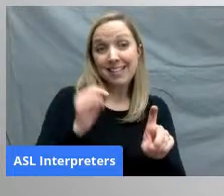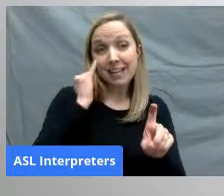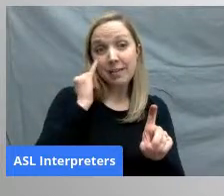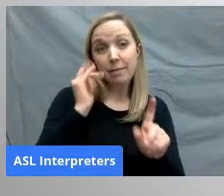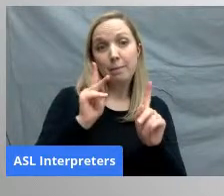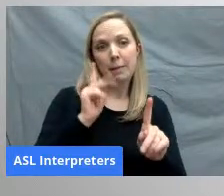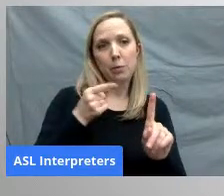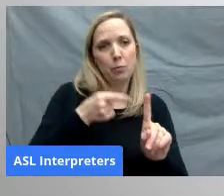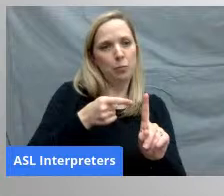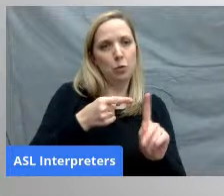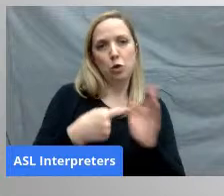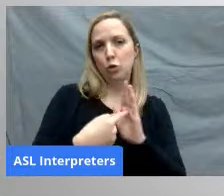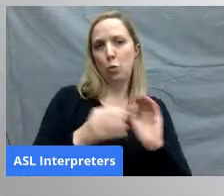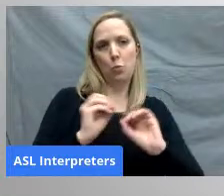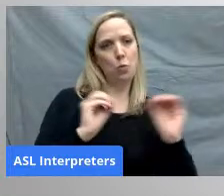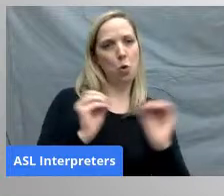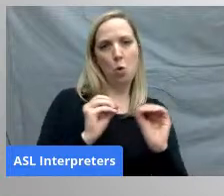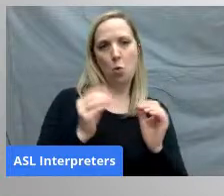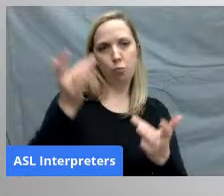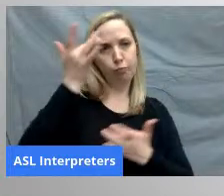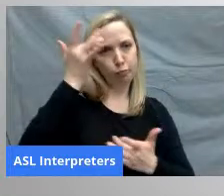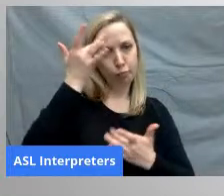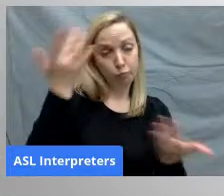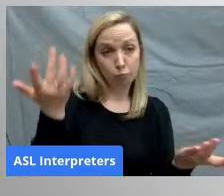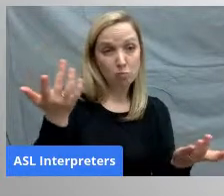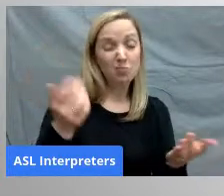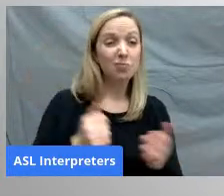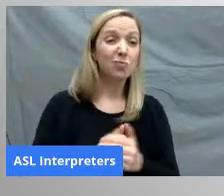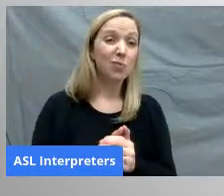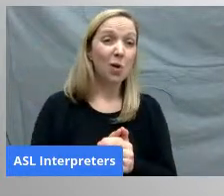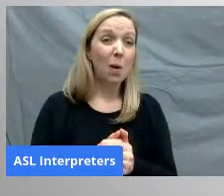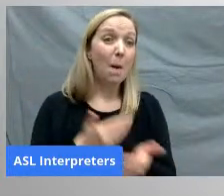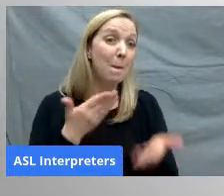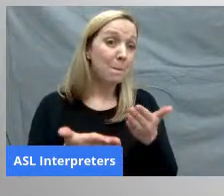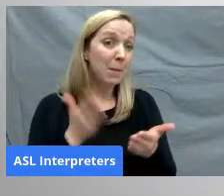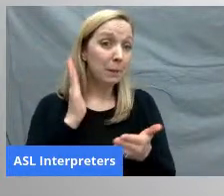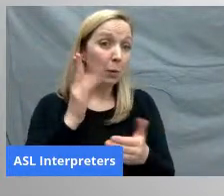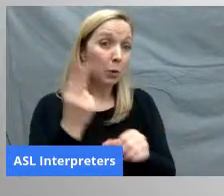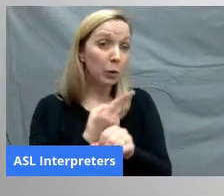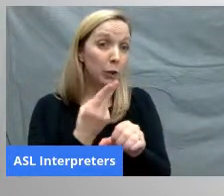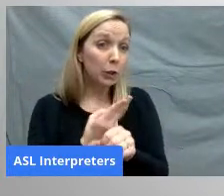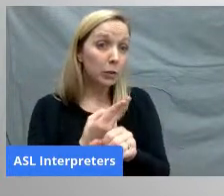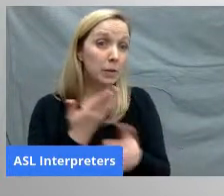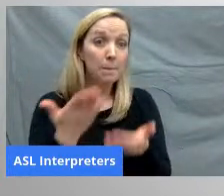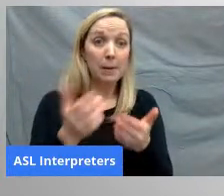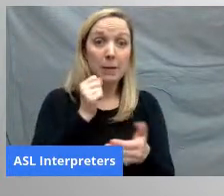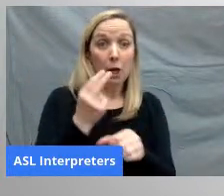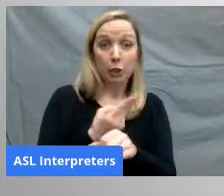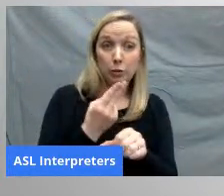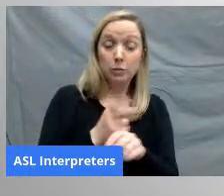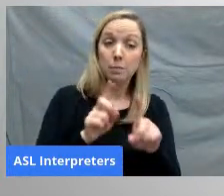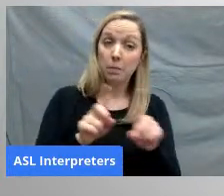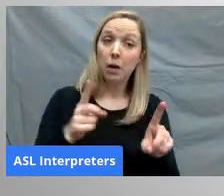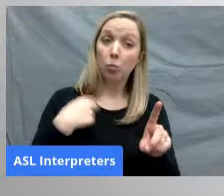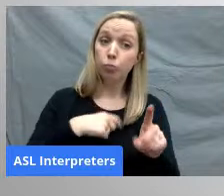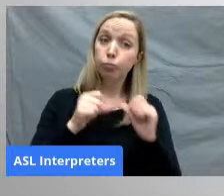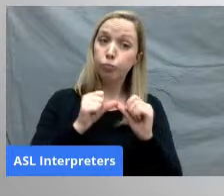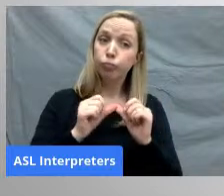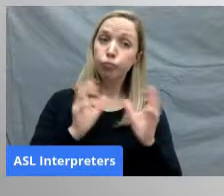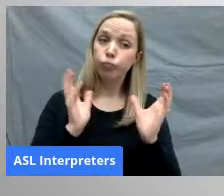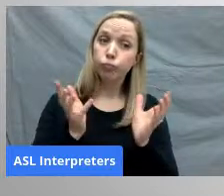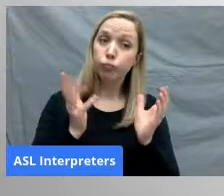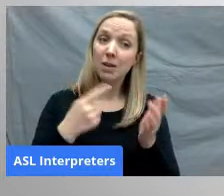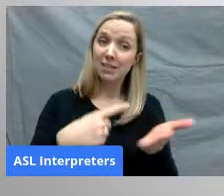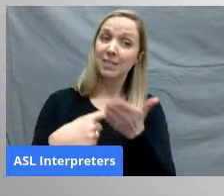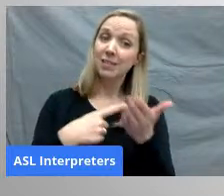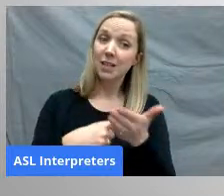individuals in our schools? And we may or may not end up rolling that out, but those conversations are underway, because we really believe that in order